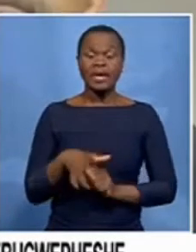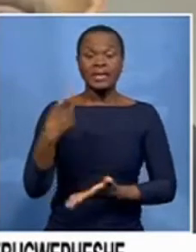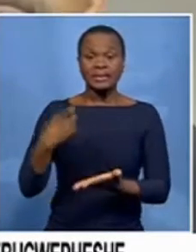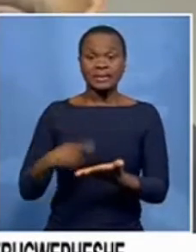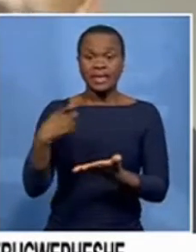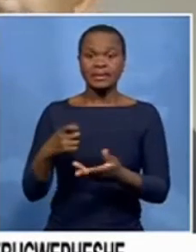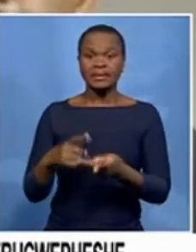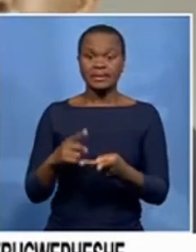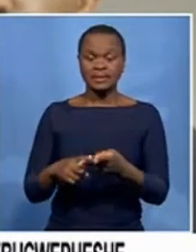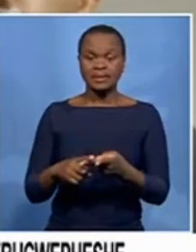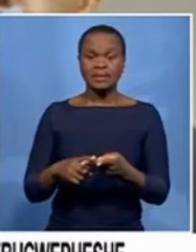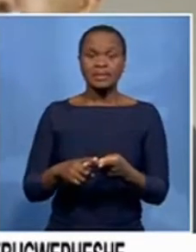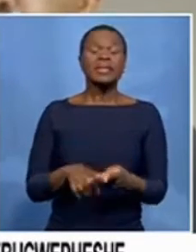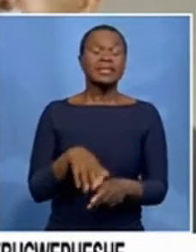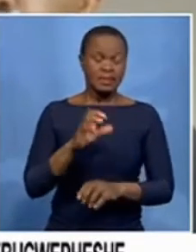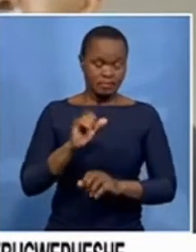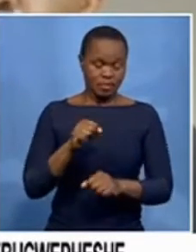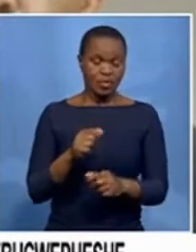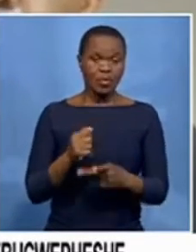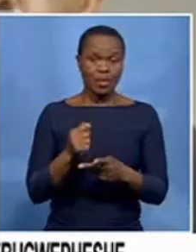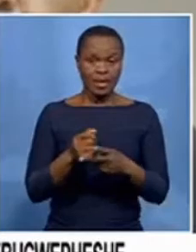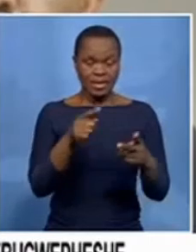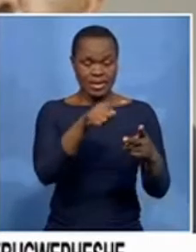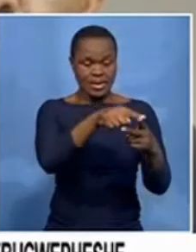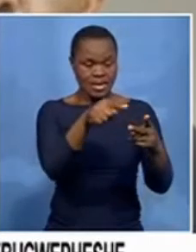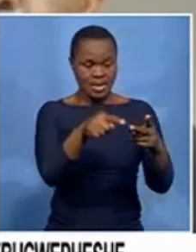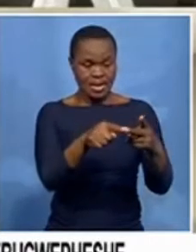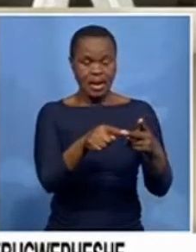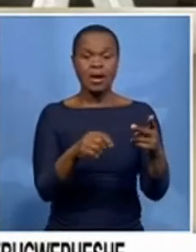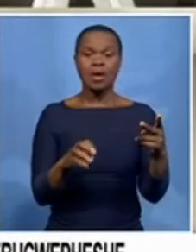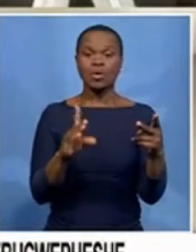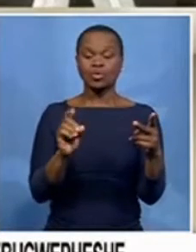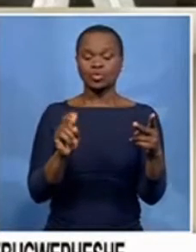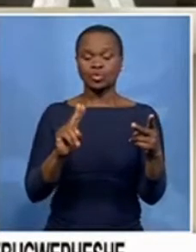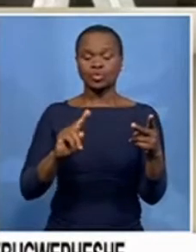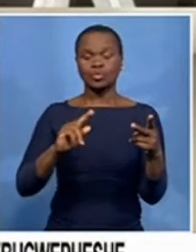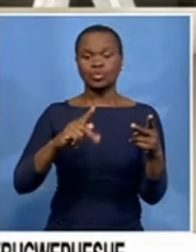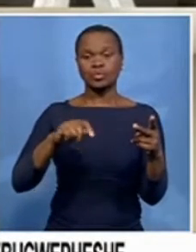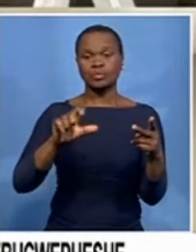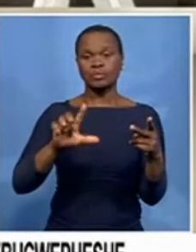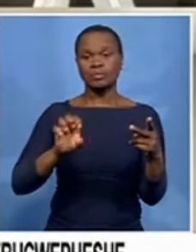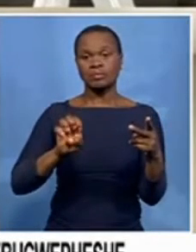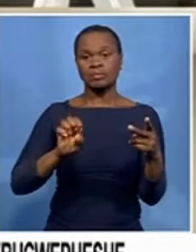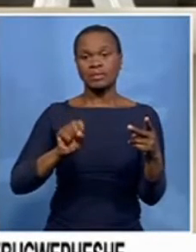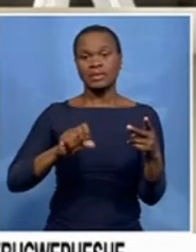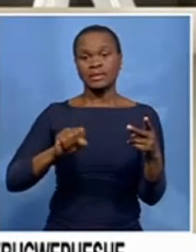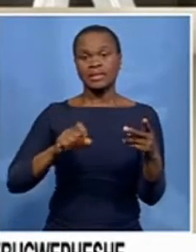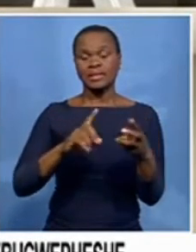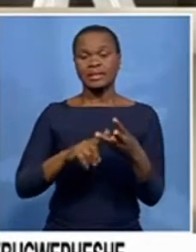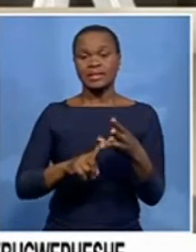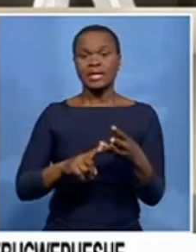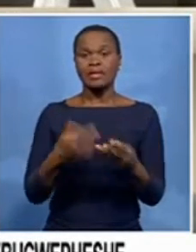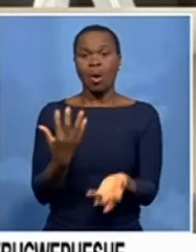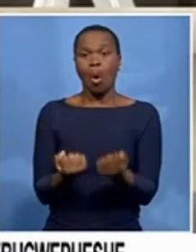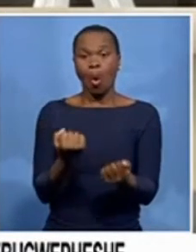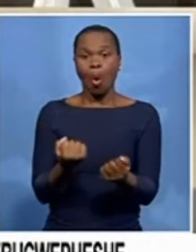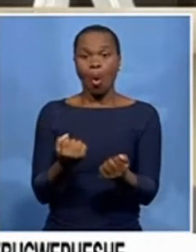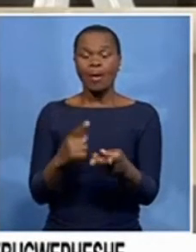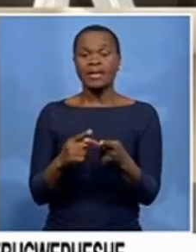advocate Quka Itopi kanye na Max Du Plessis. Kusinqumo sakhe lesibhaliwe Jaji Mnguni uvala ngekuthi uma lenkantolo engamelana